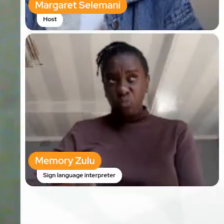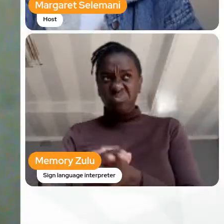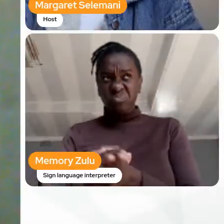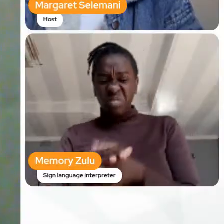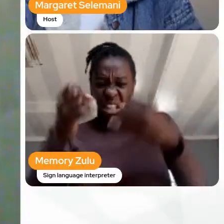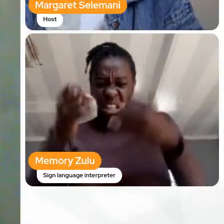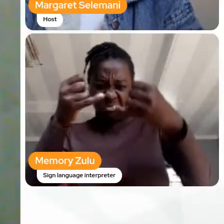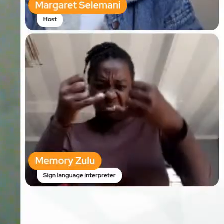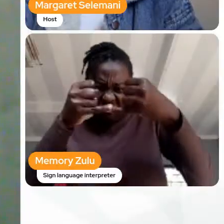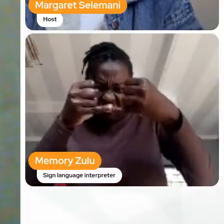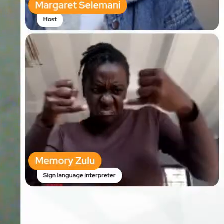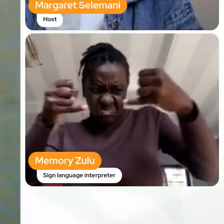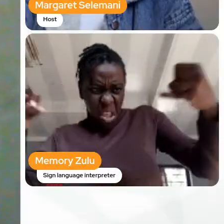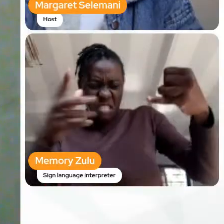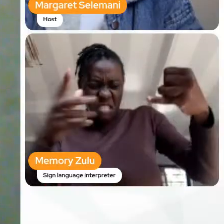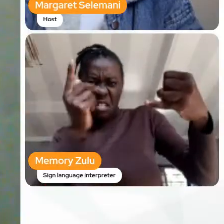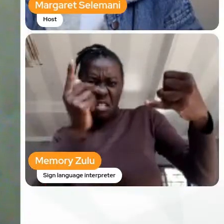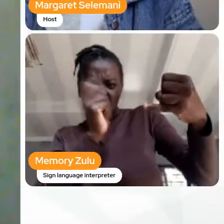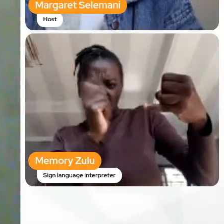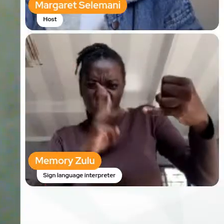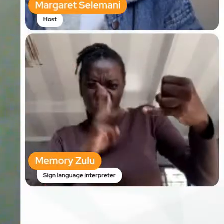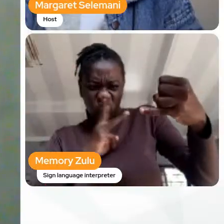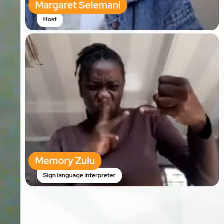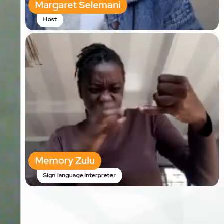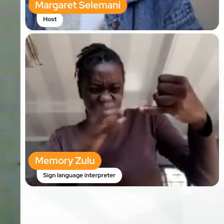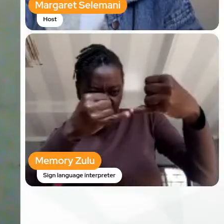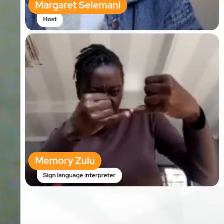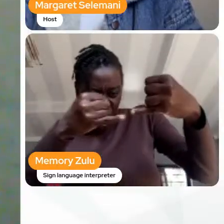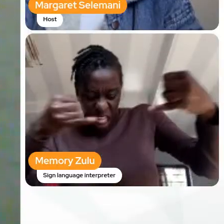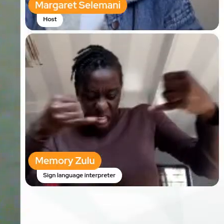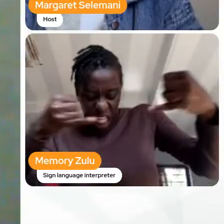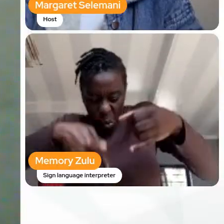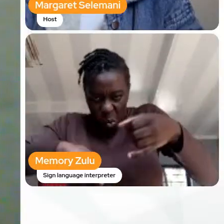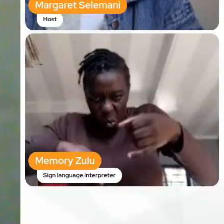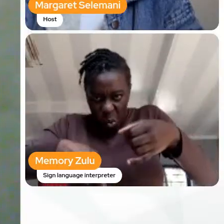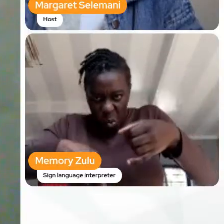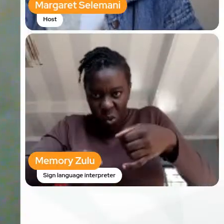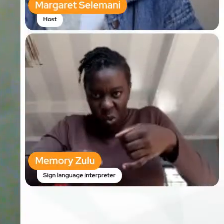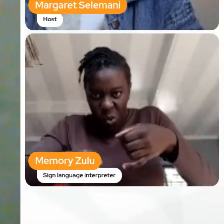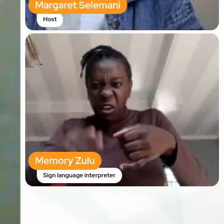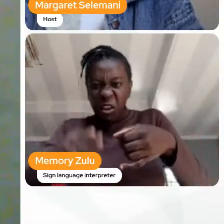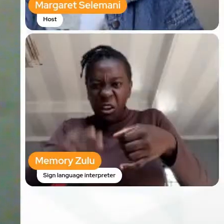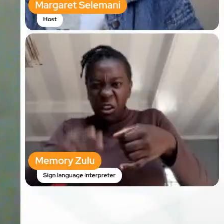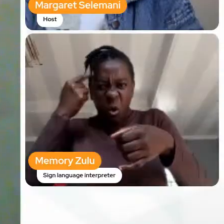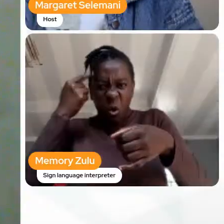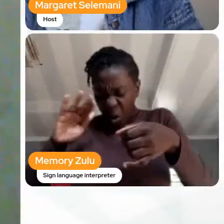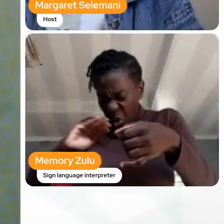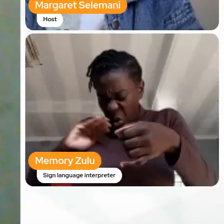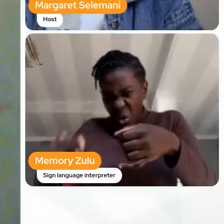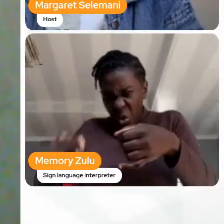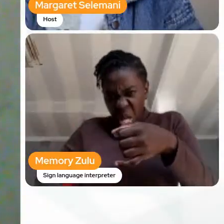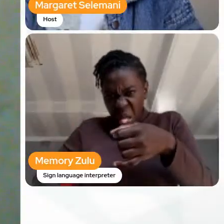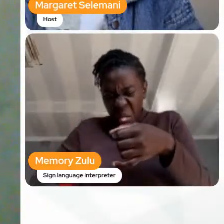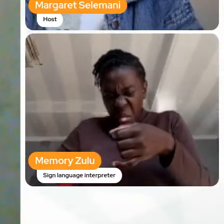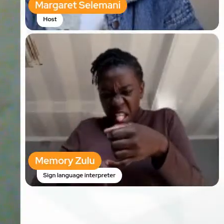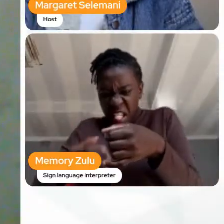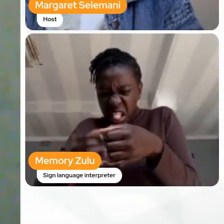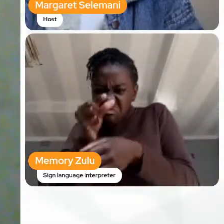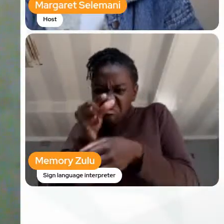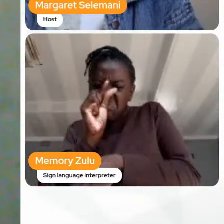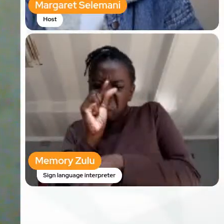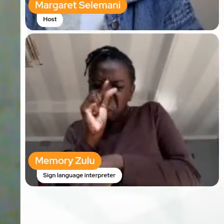the same infection called the urinary tract infection. Though there are other several factors as well, including the